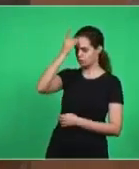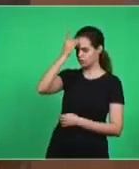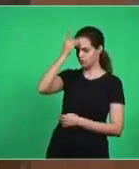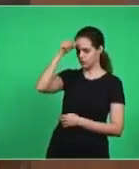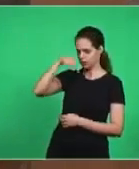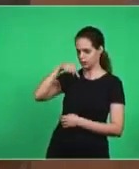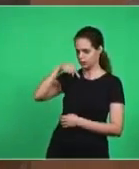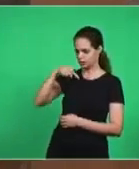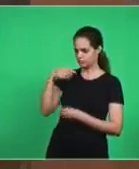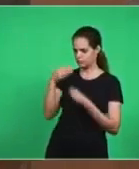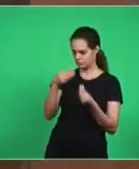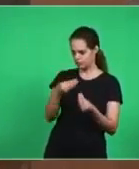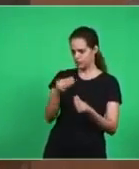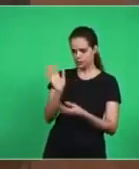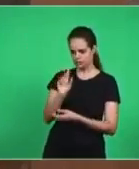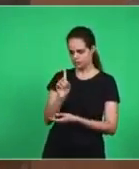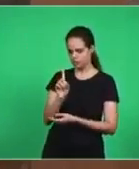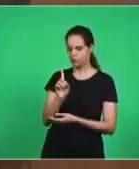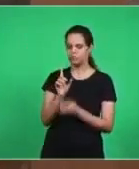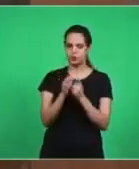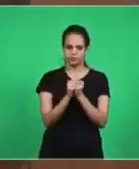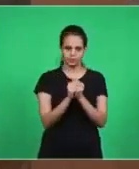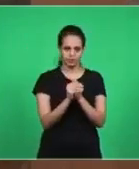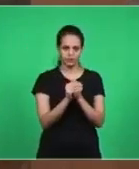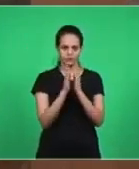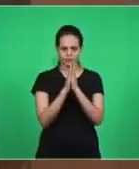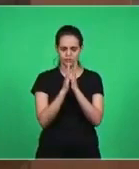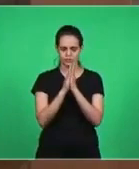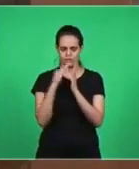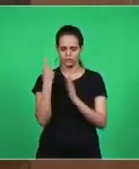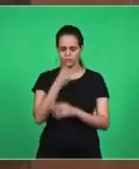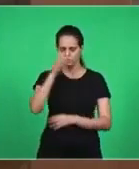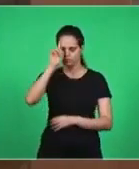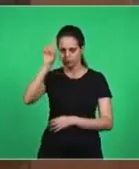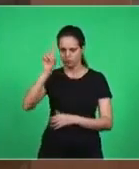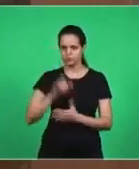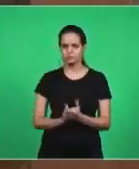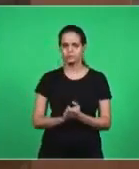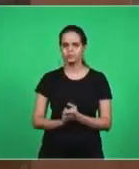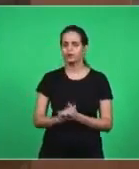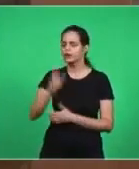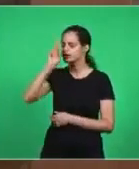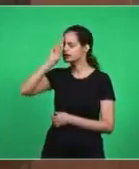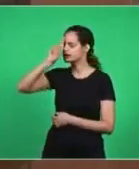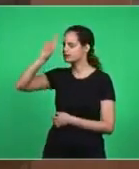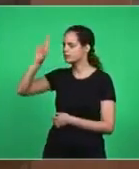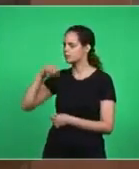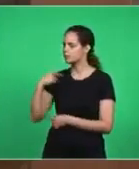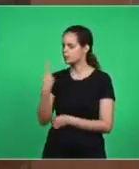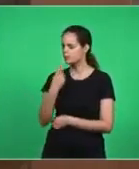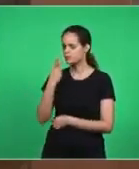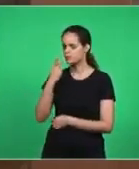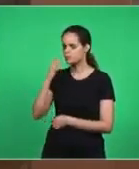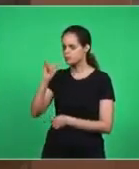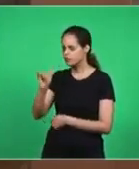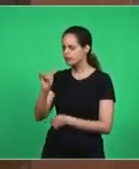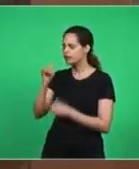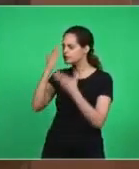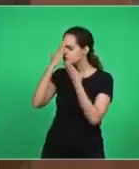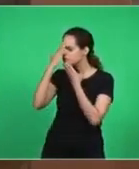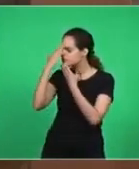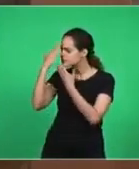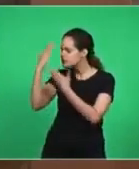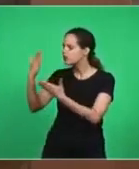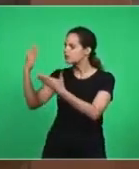Was there a spiritual gift that was given? No. Amen. Let us pray to our God. Lord God, our Father, we pray to you. We praise